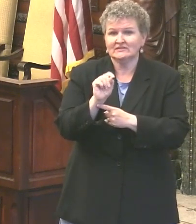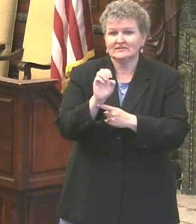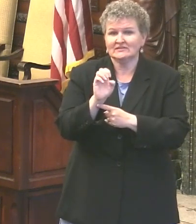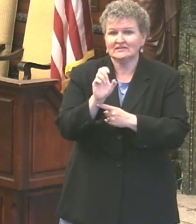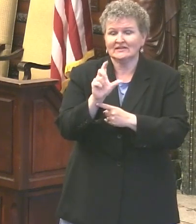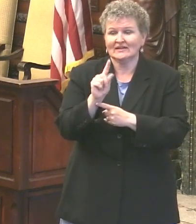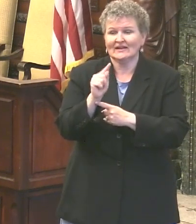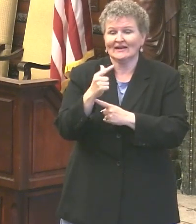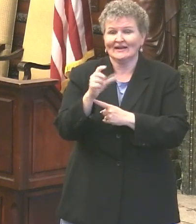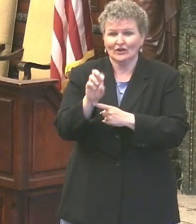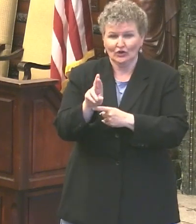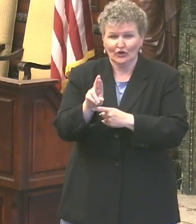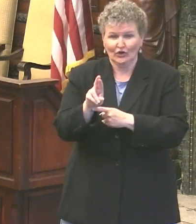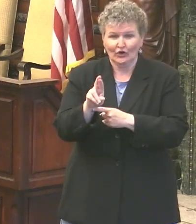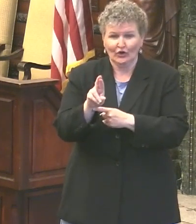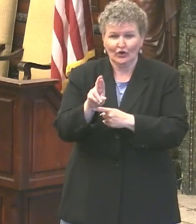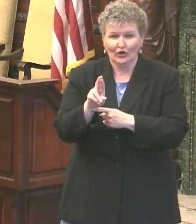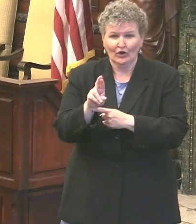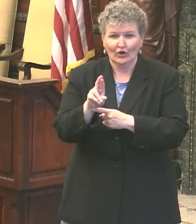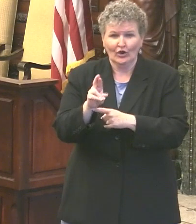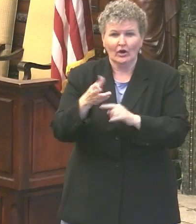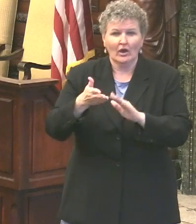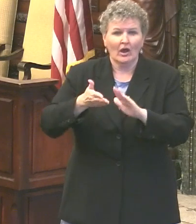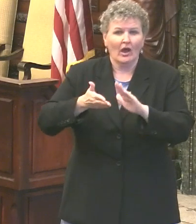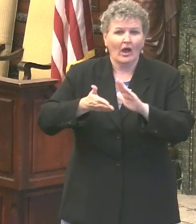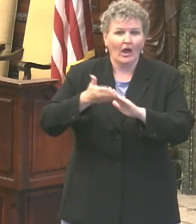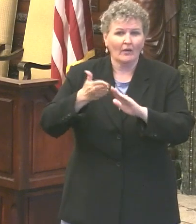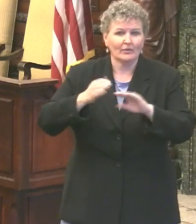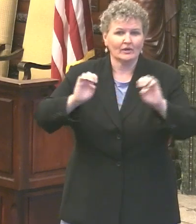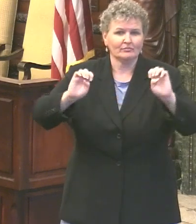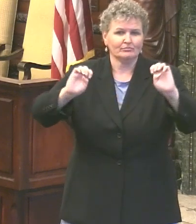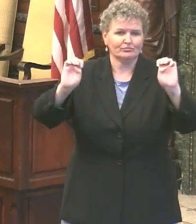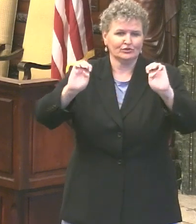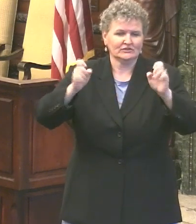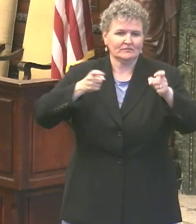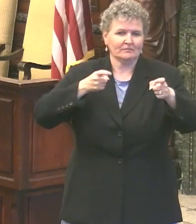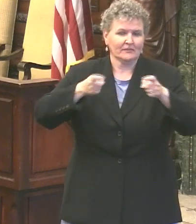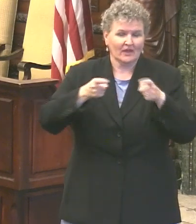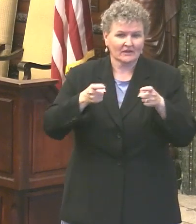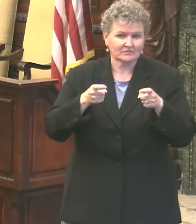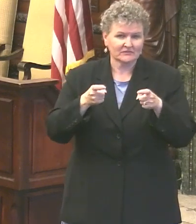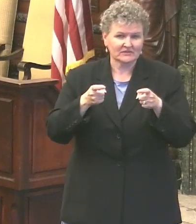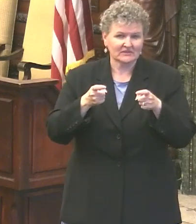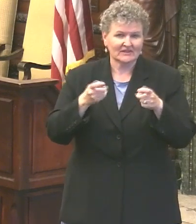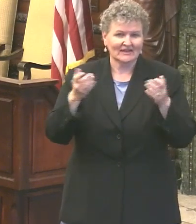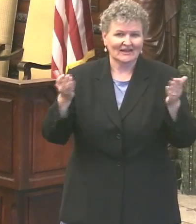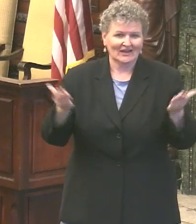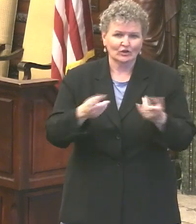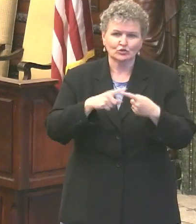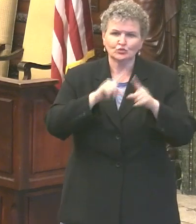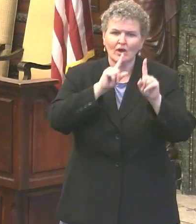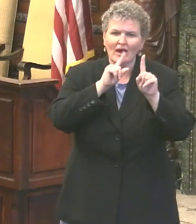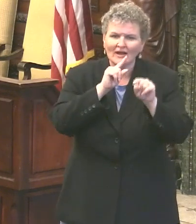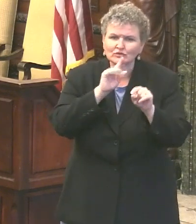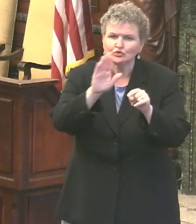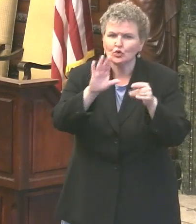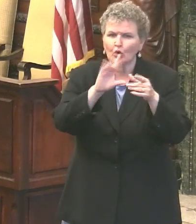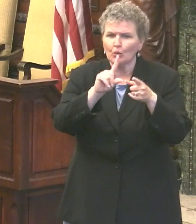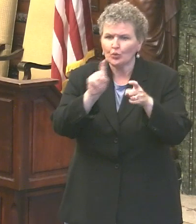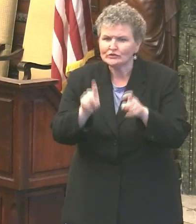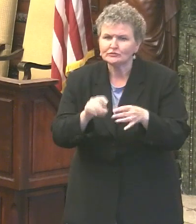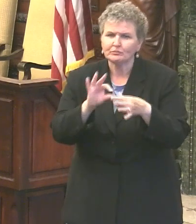Emergency Management. And he is here in case there are any further questions regarding the